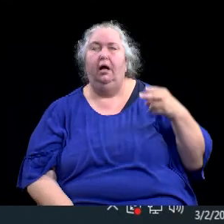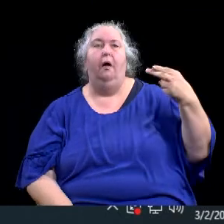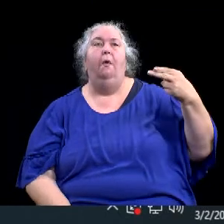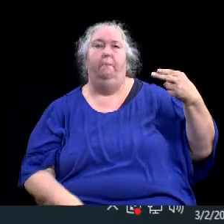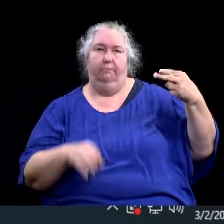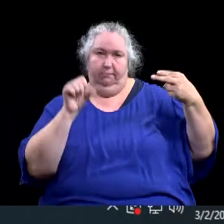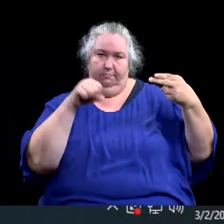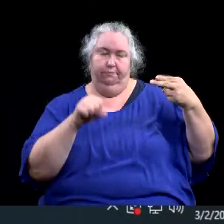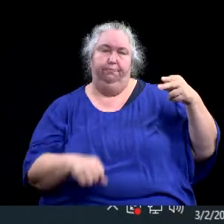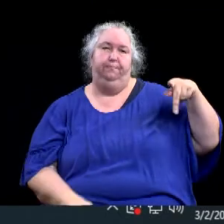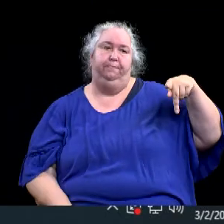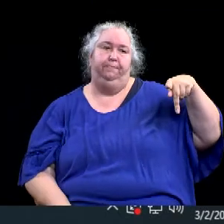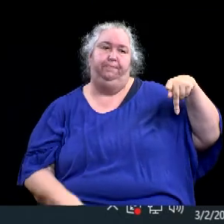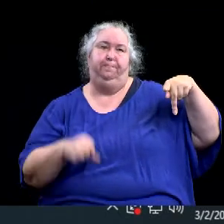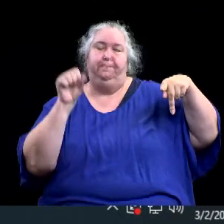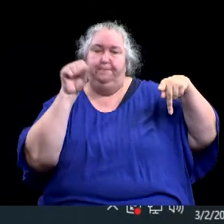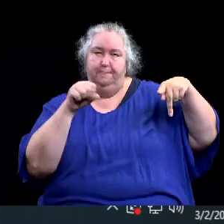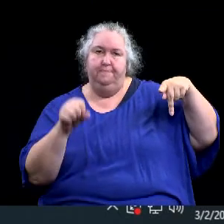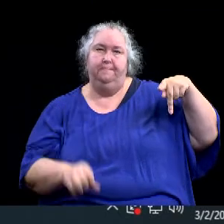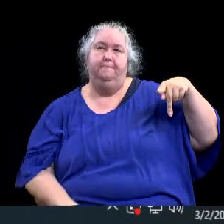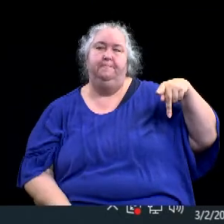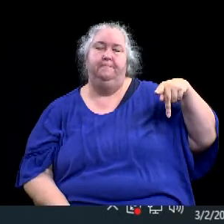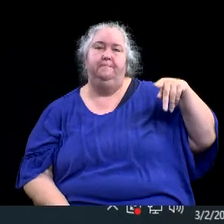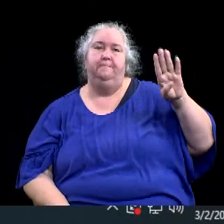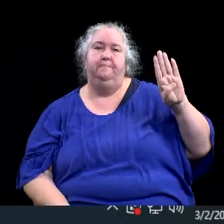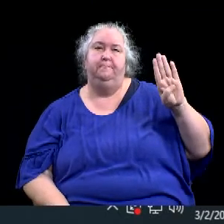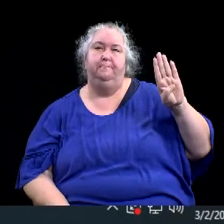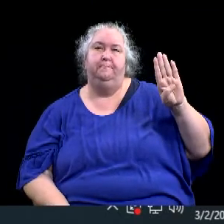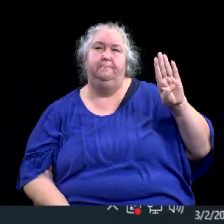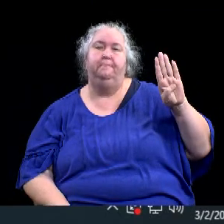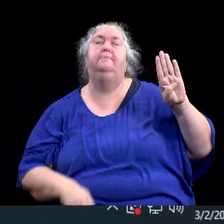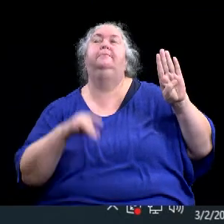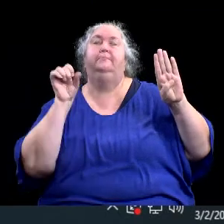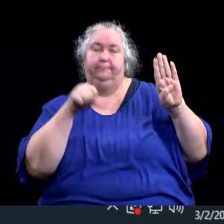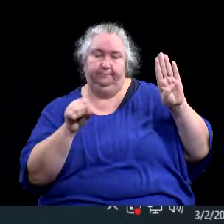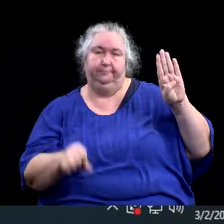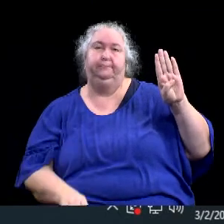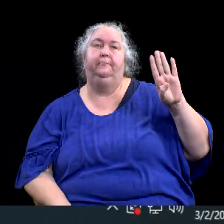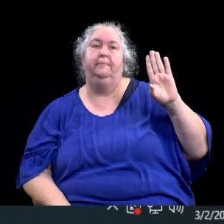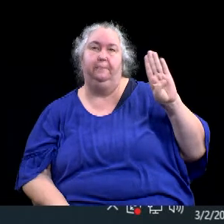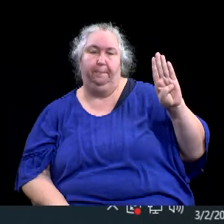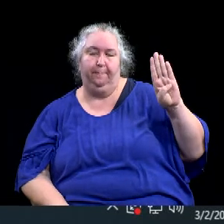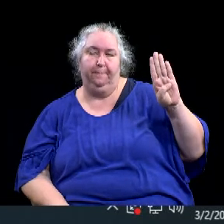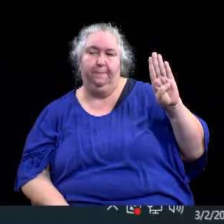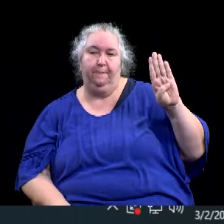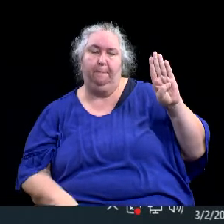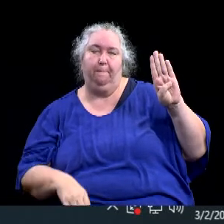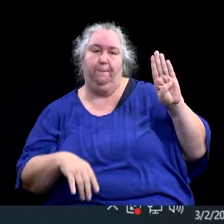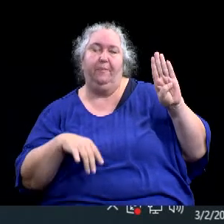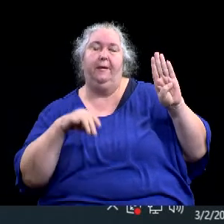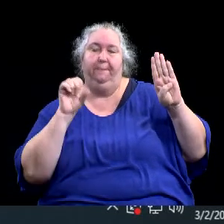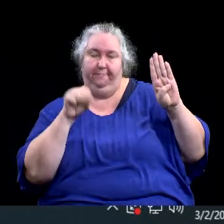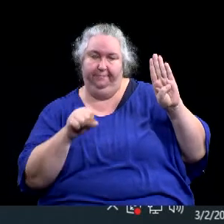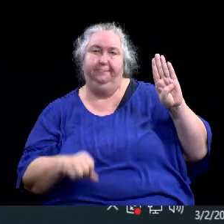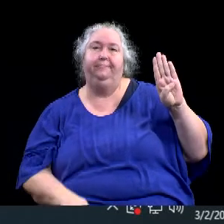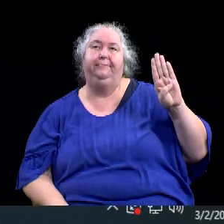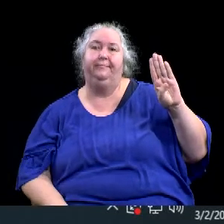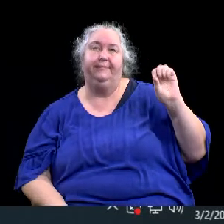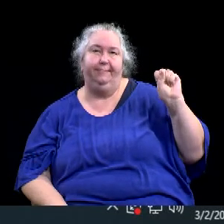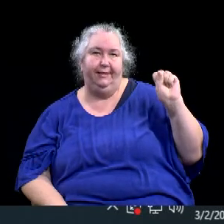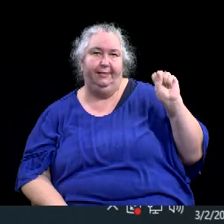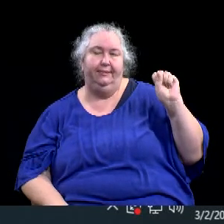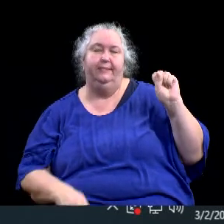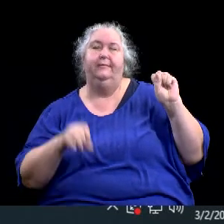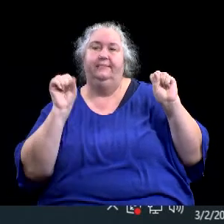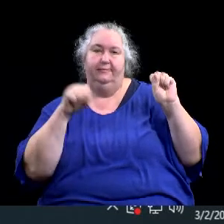Porteroo, Yes. Fairfield, Yes. Sabido, Yes. Meek.